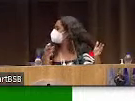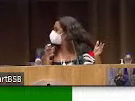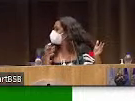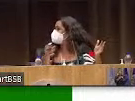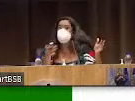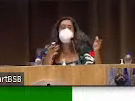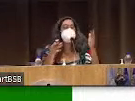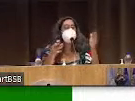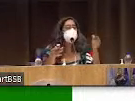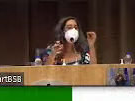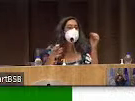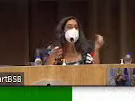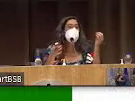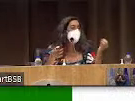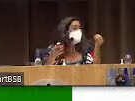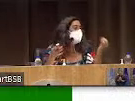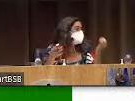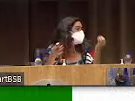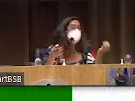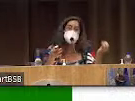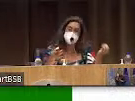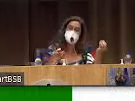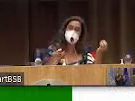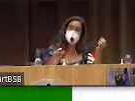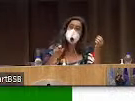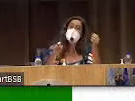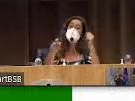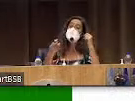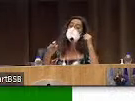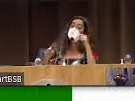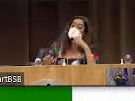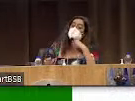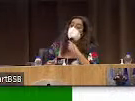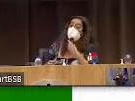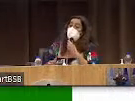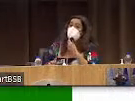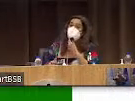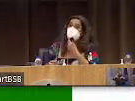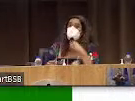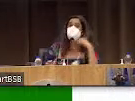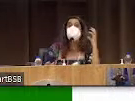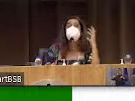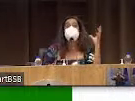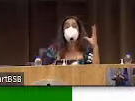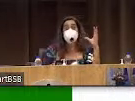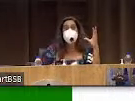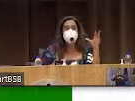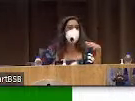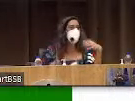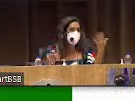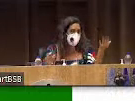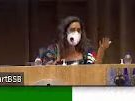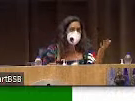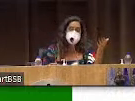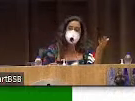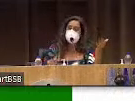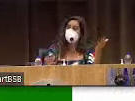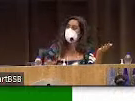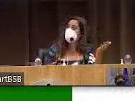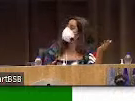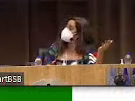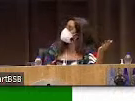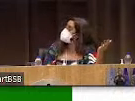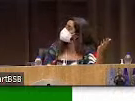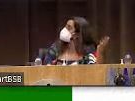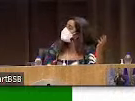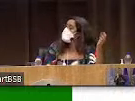3 pandemics depending on which variant. And one of the